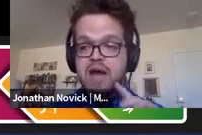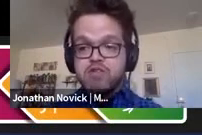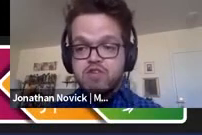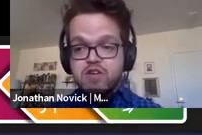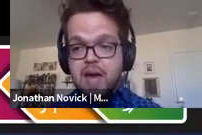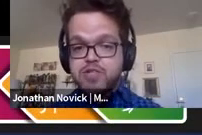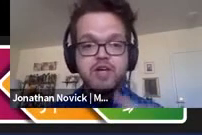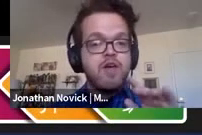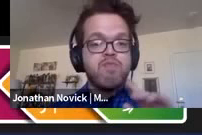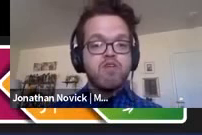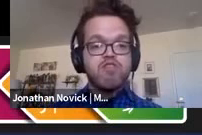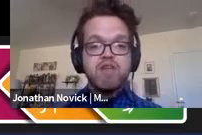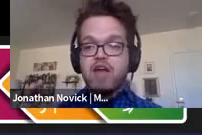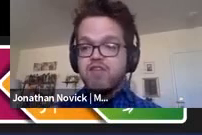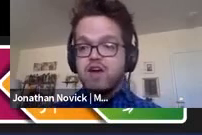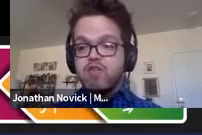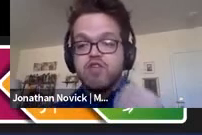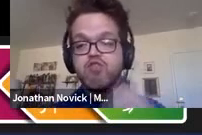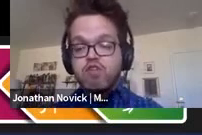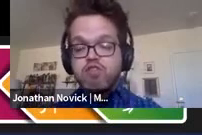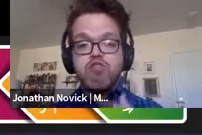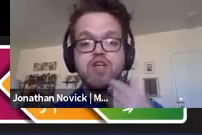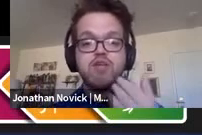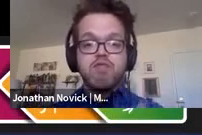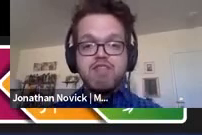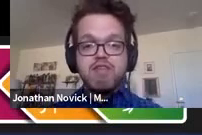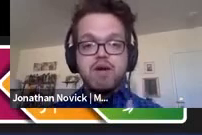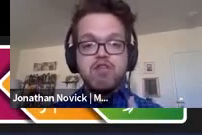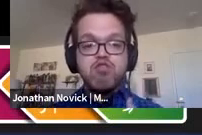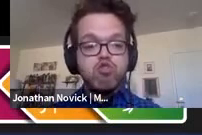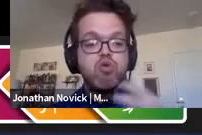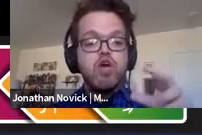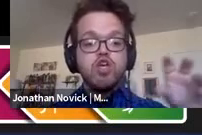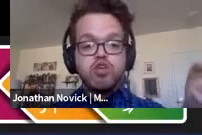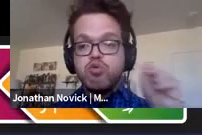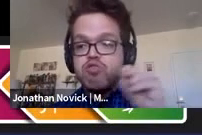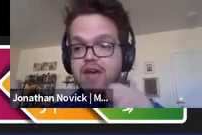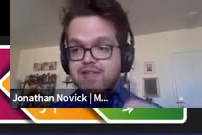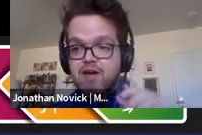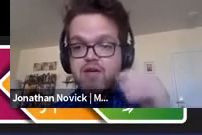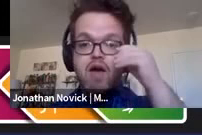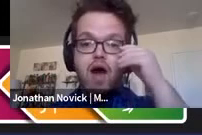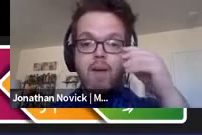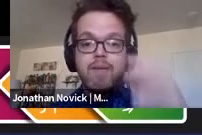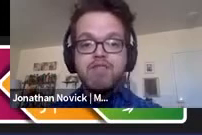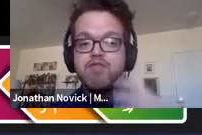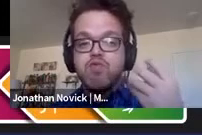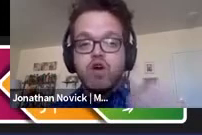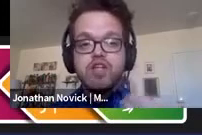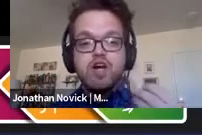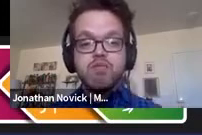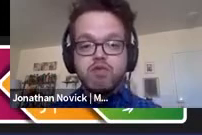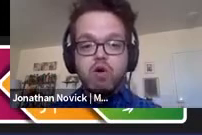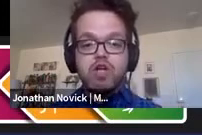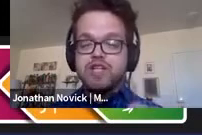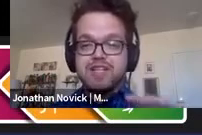Zoom how to turn on captioning. Understand for ASL the instructions you need to provide somebody to use ASL. Even if